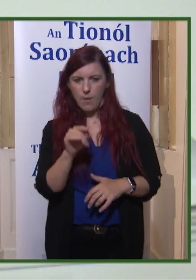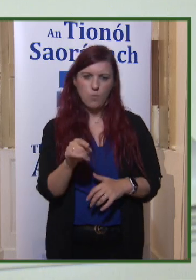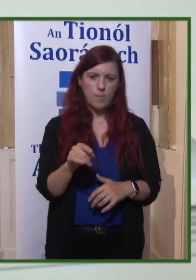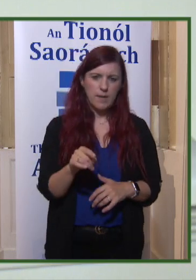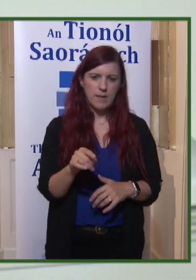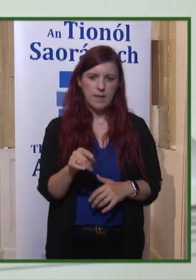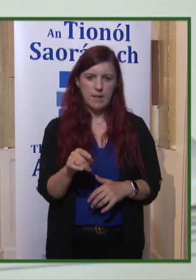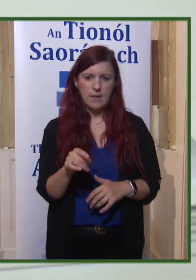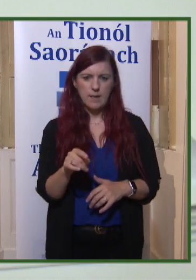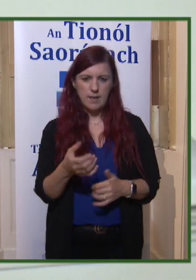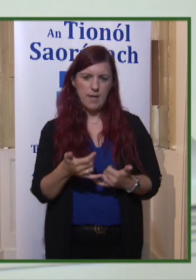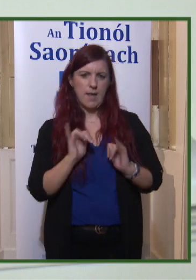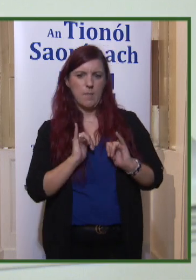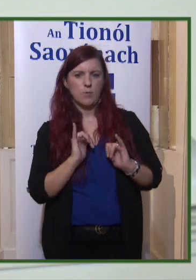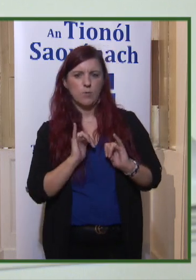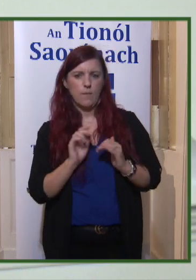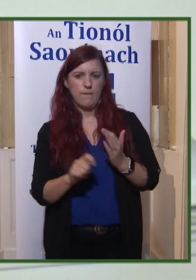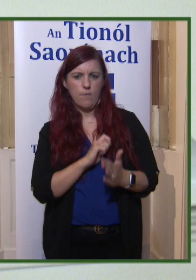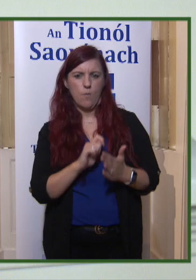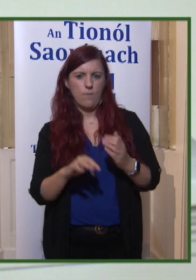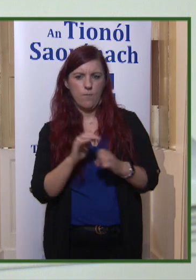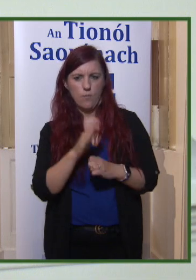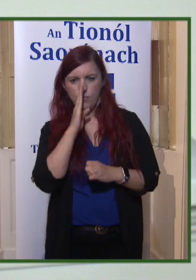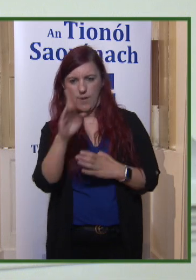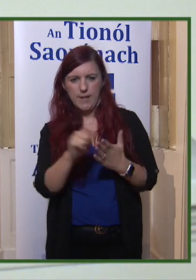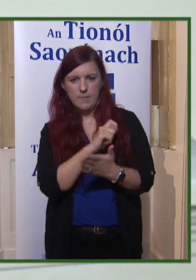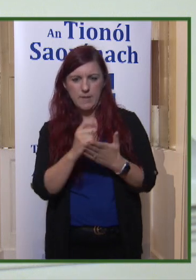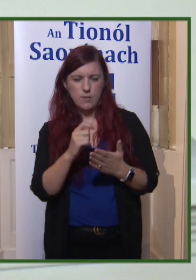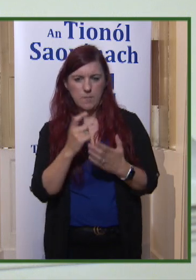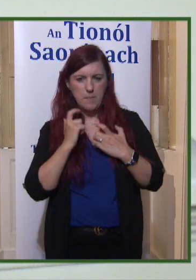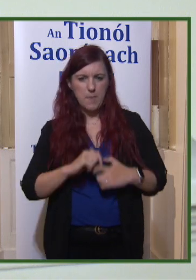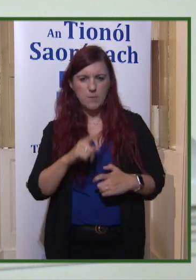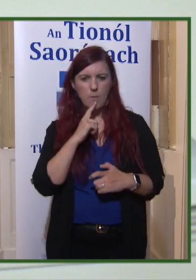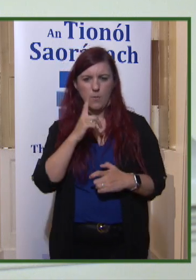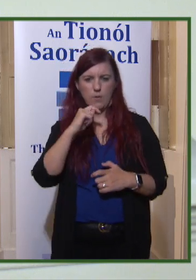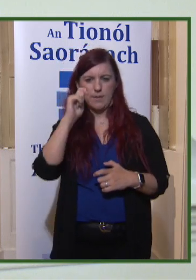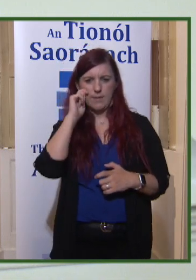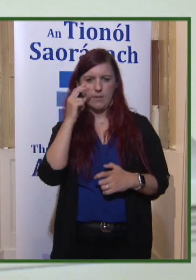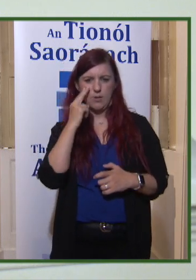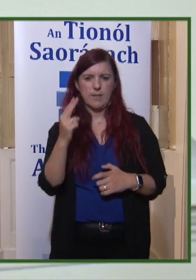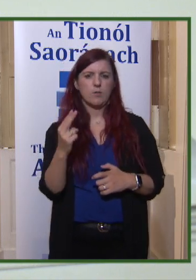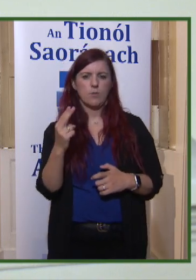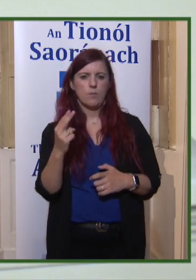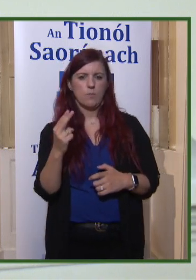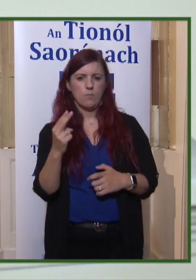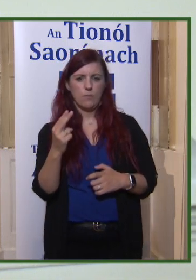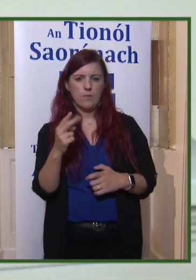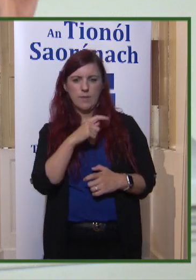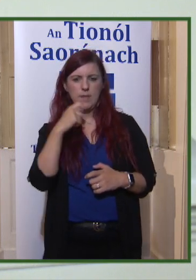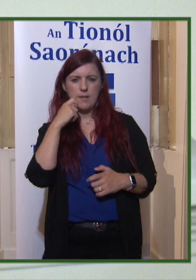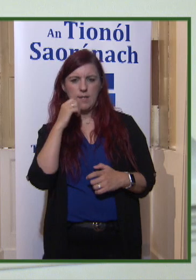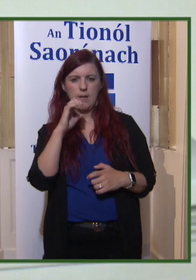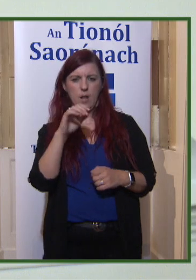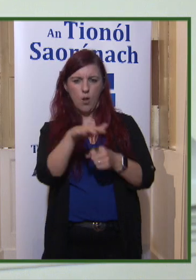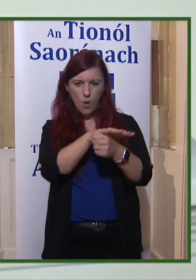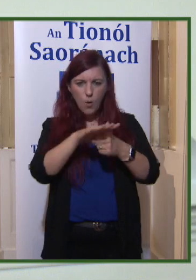then able to vote for the directly elected mayor. So rather than putting a new question, do we just need to put an asterisk next to electorate and say